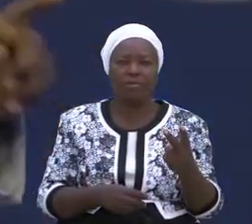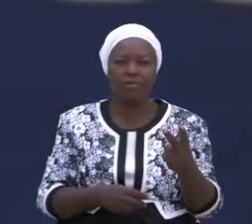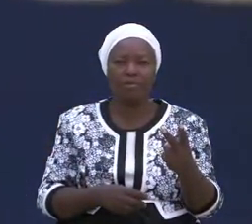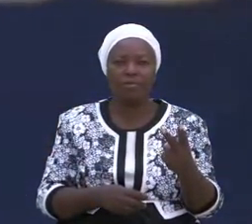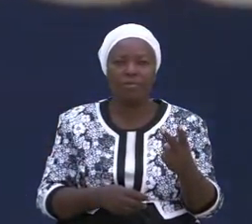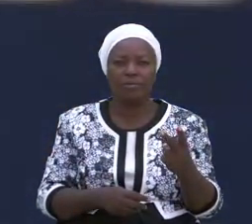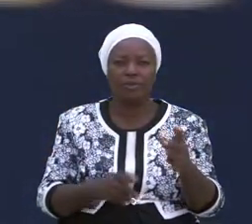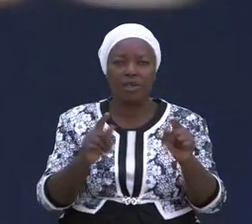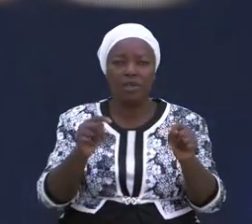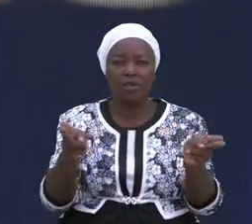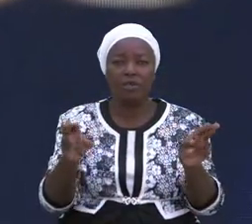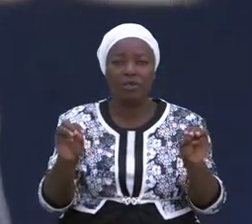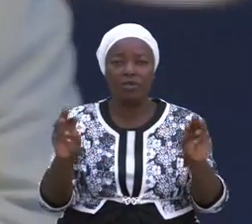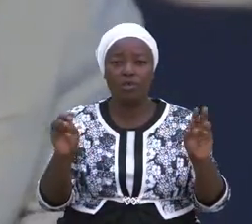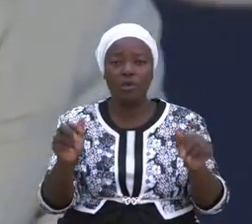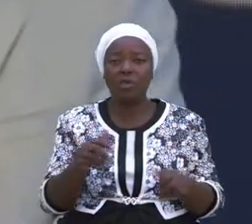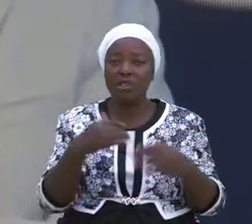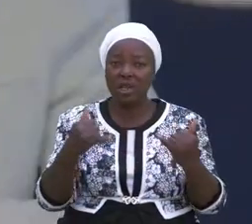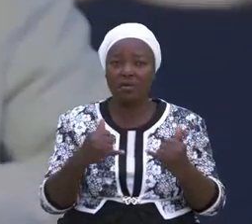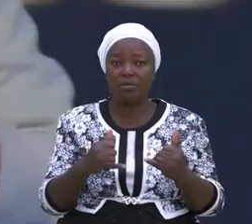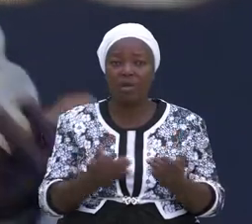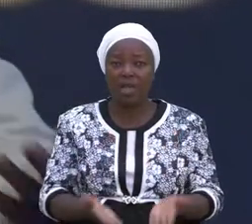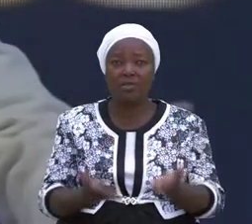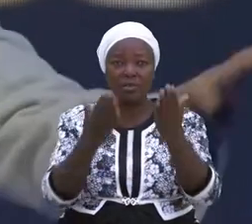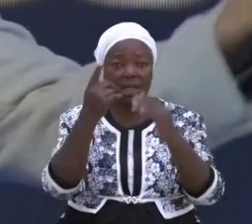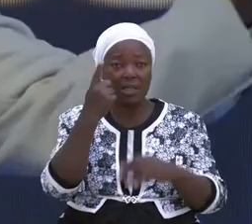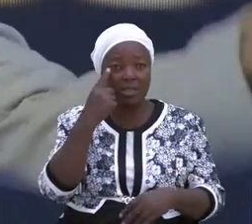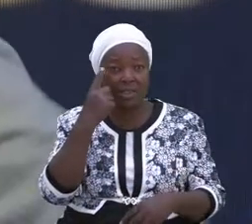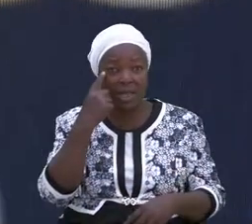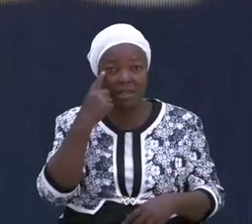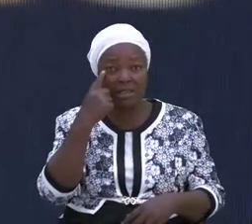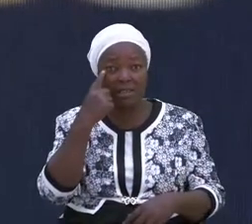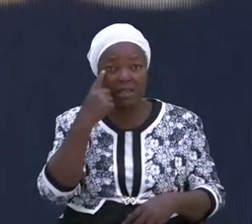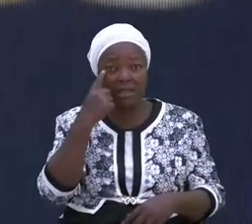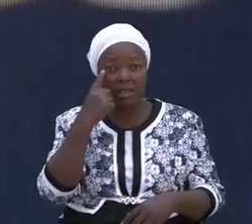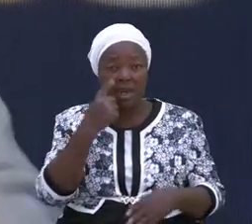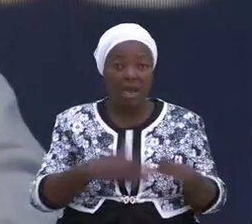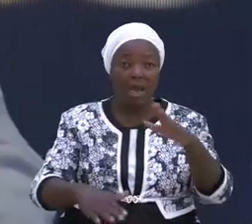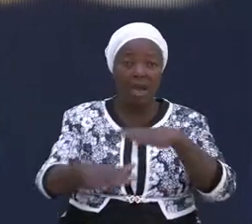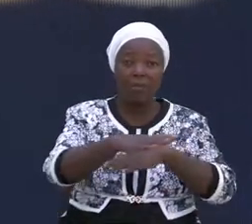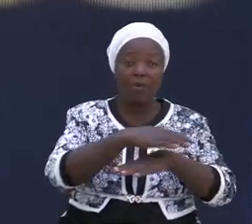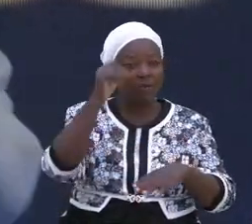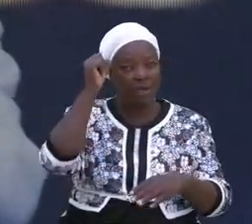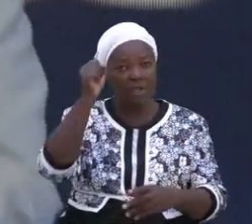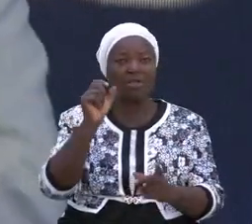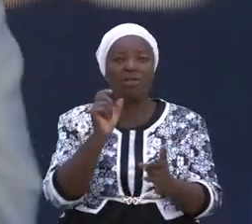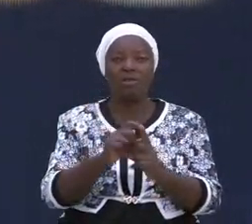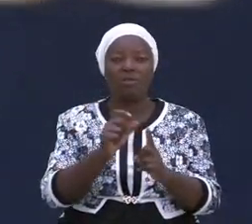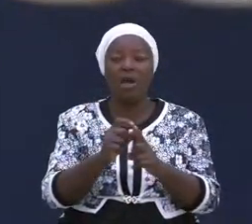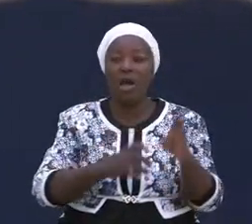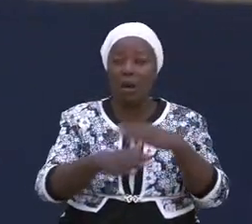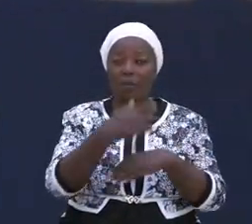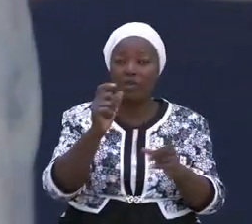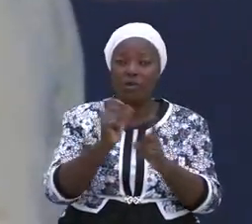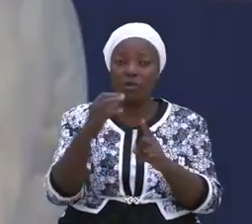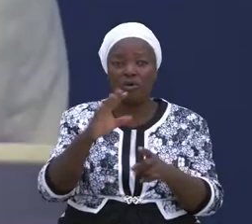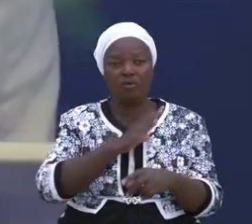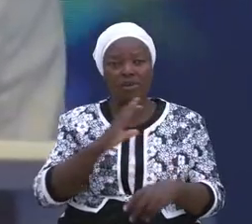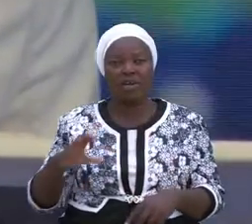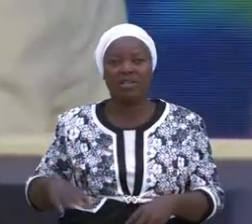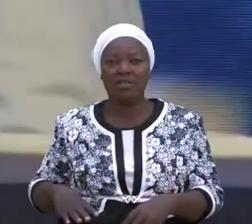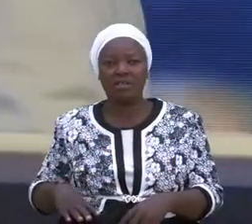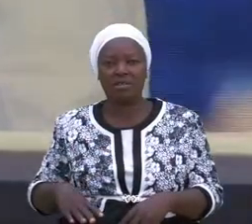Thomas exalted sight above his words, above the watch of Christ. You